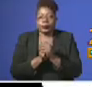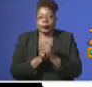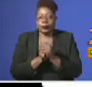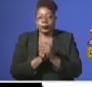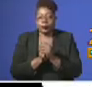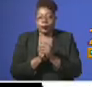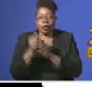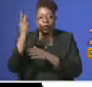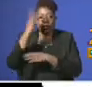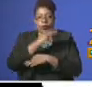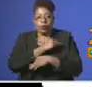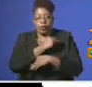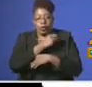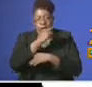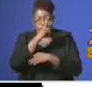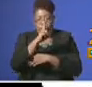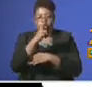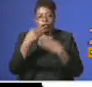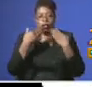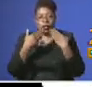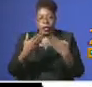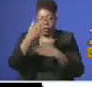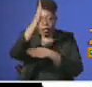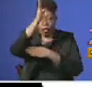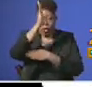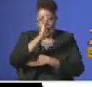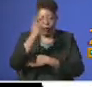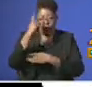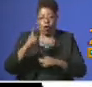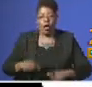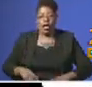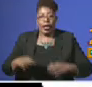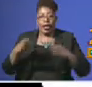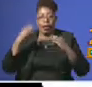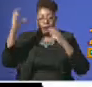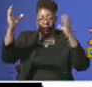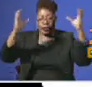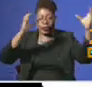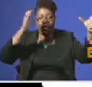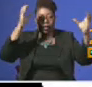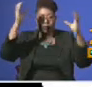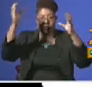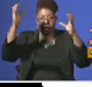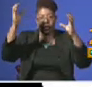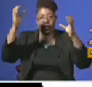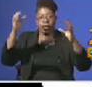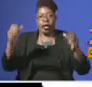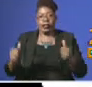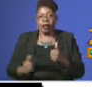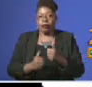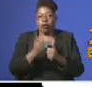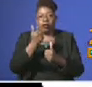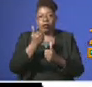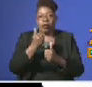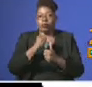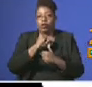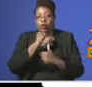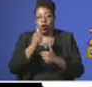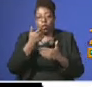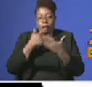Richard McKenzie Sr. is thanking God for life and celebrating a milestone that most of us won't.